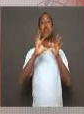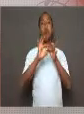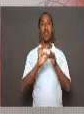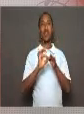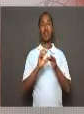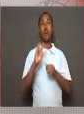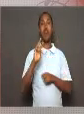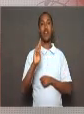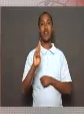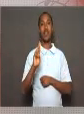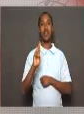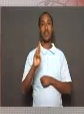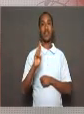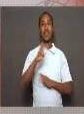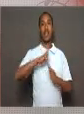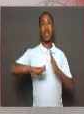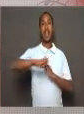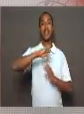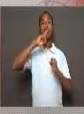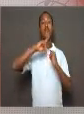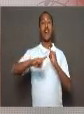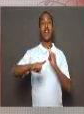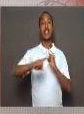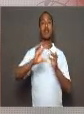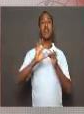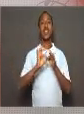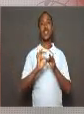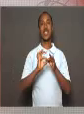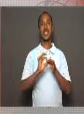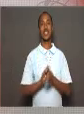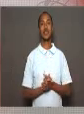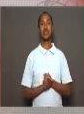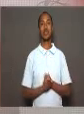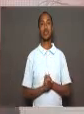bond or an electrovalent bond.